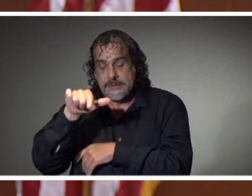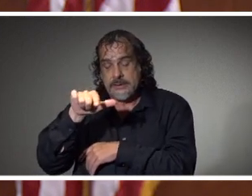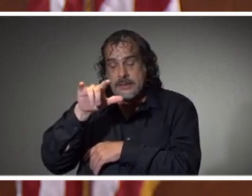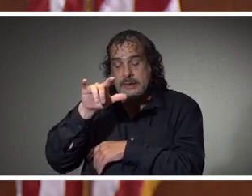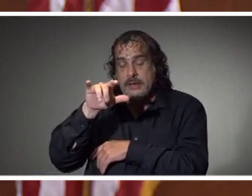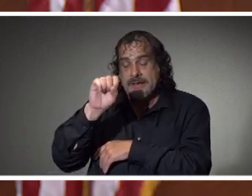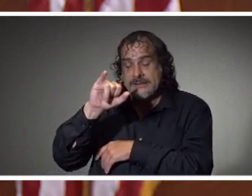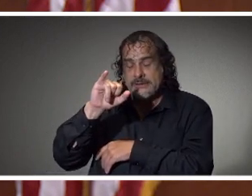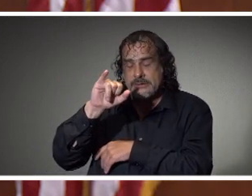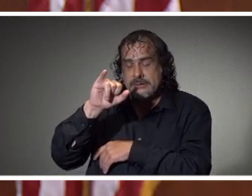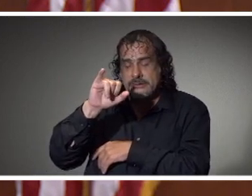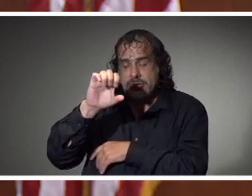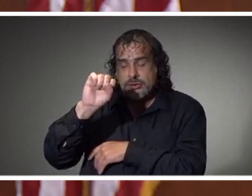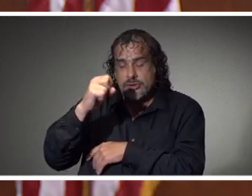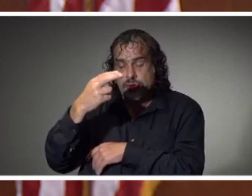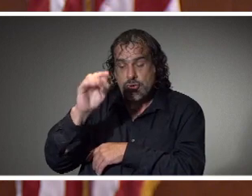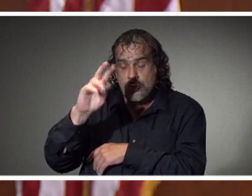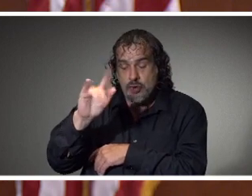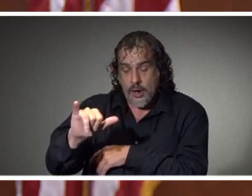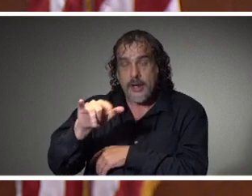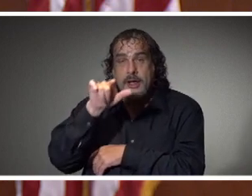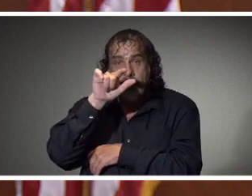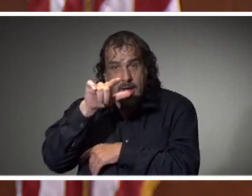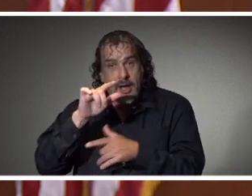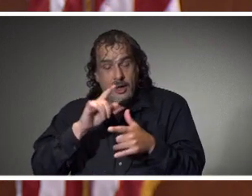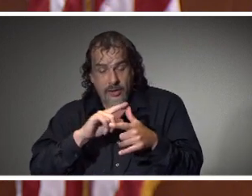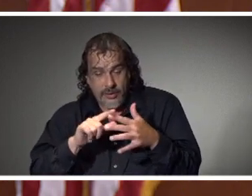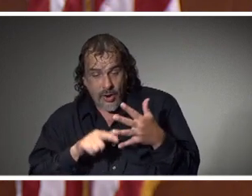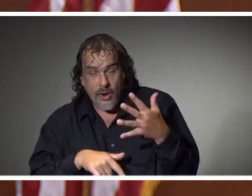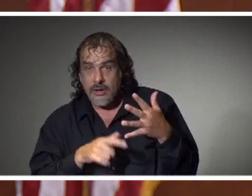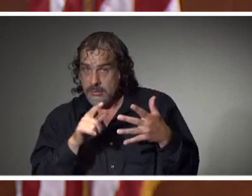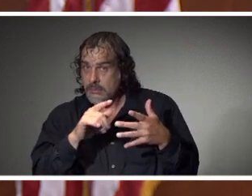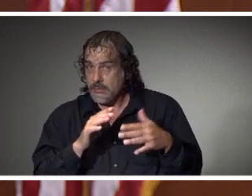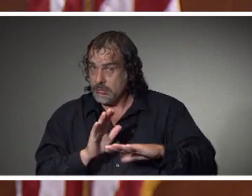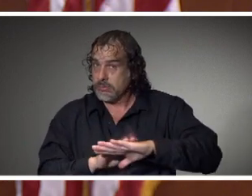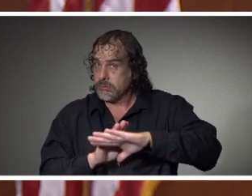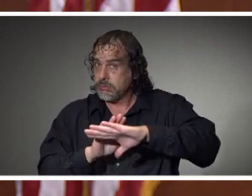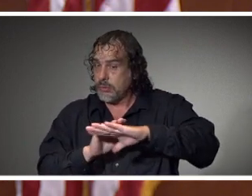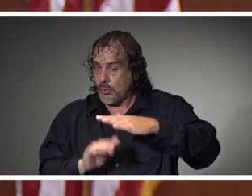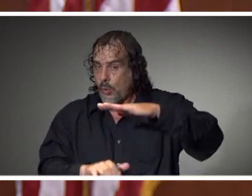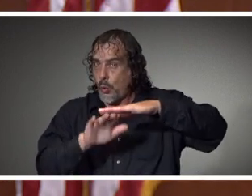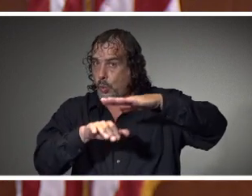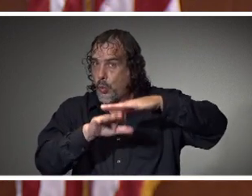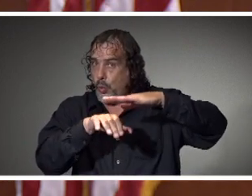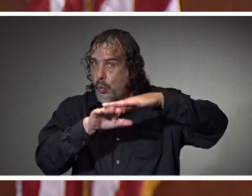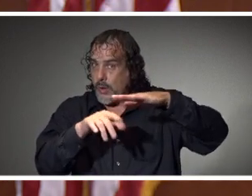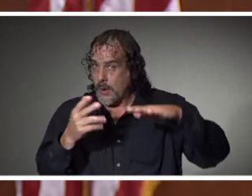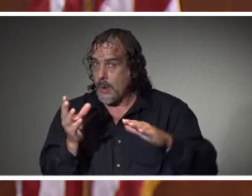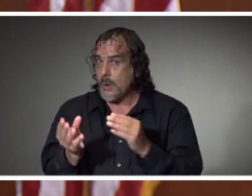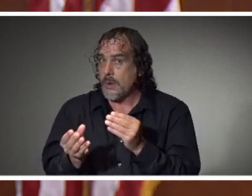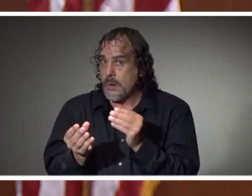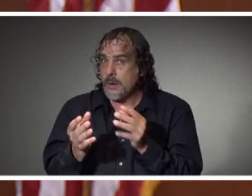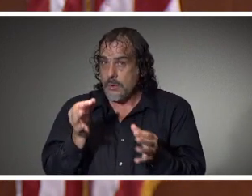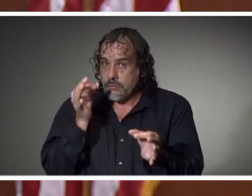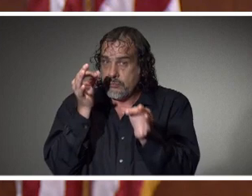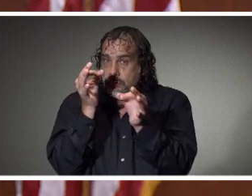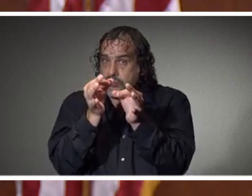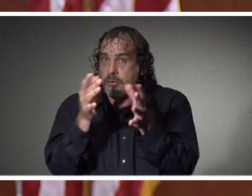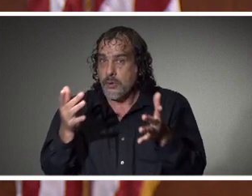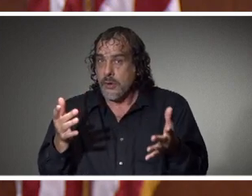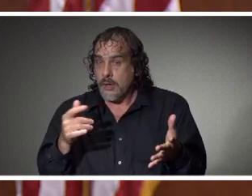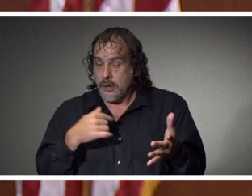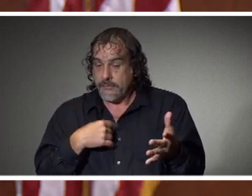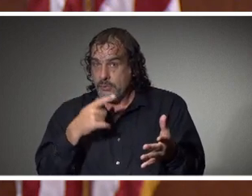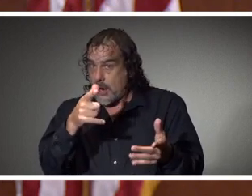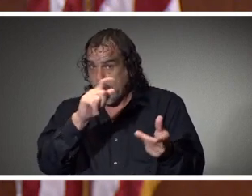very closely the numbers, and there is a very high likelihood that unless things change dramatically